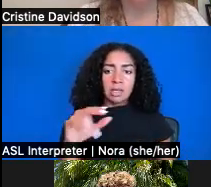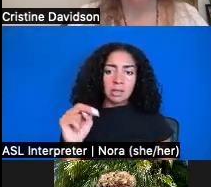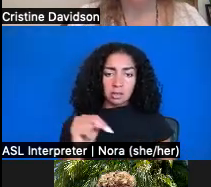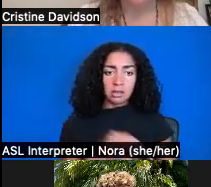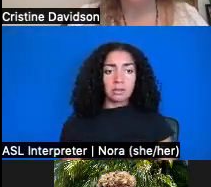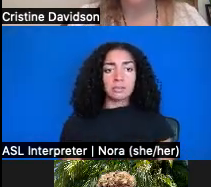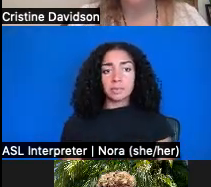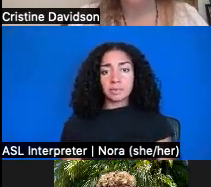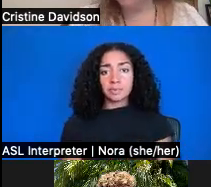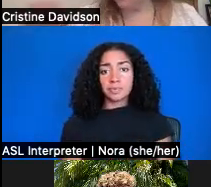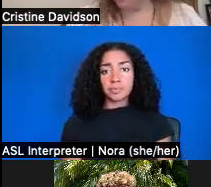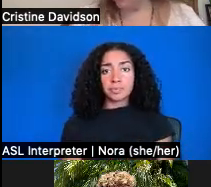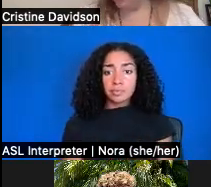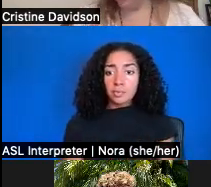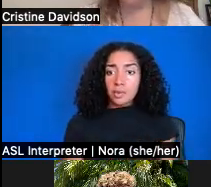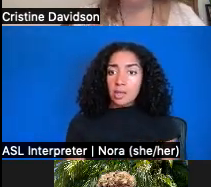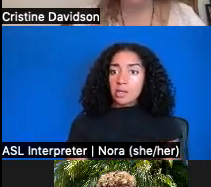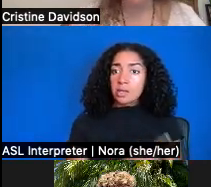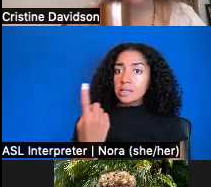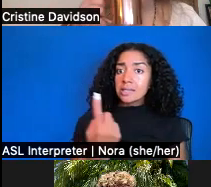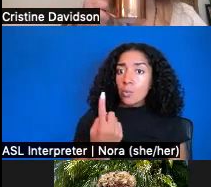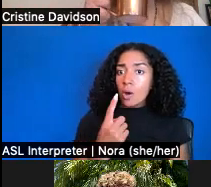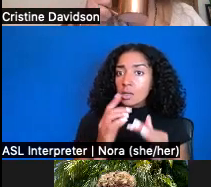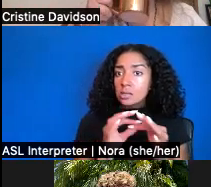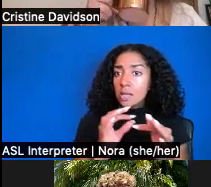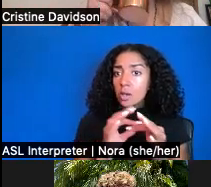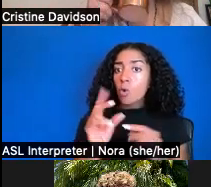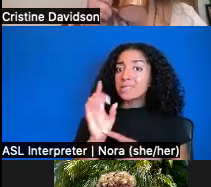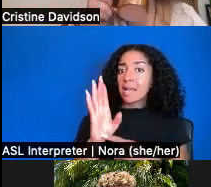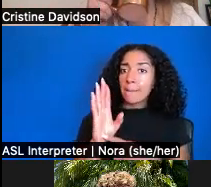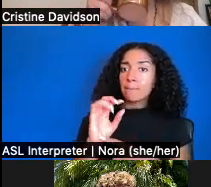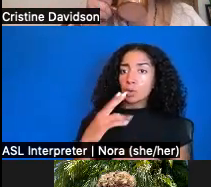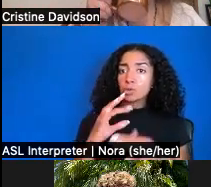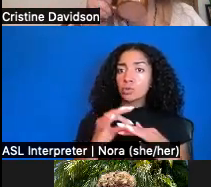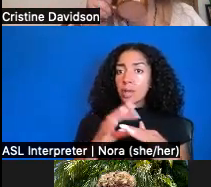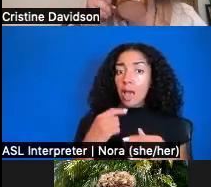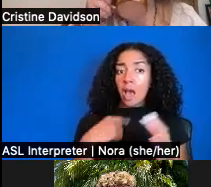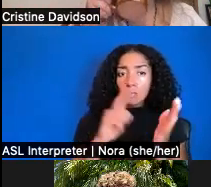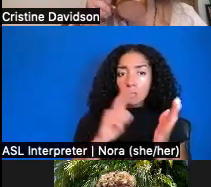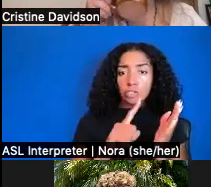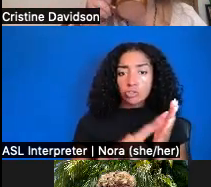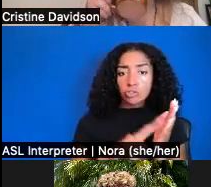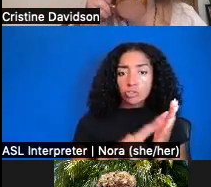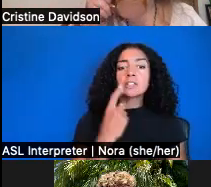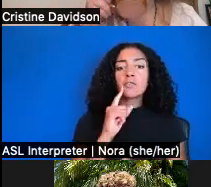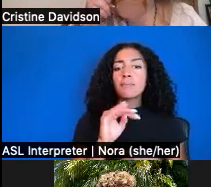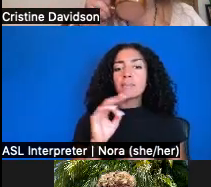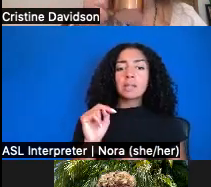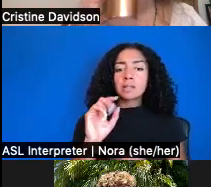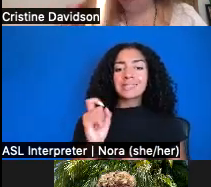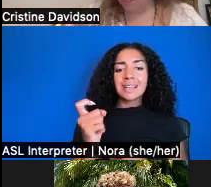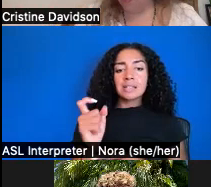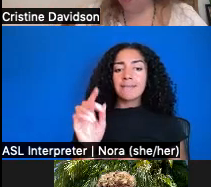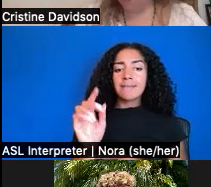So I looked up the stats for Minnesota sex offender program stats. It